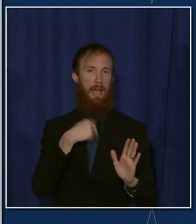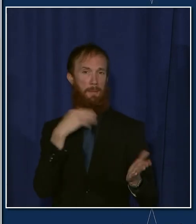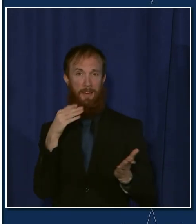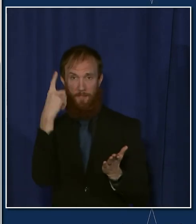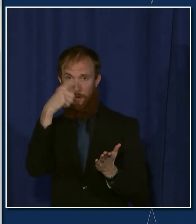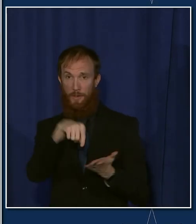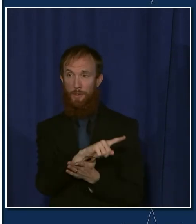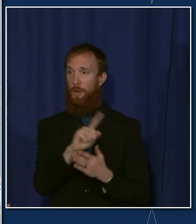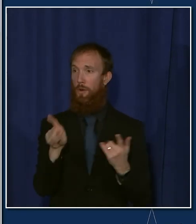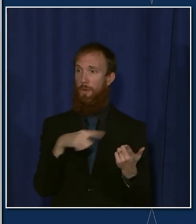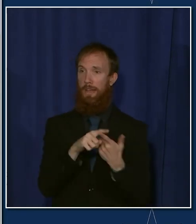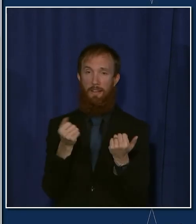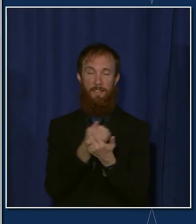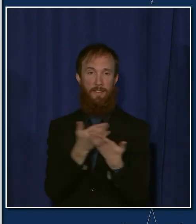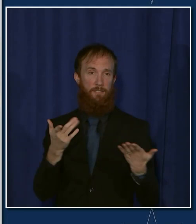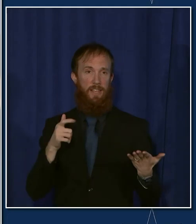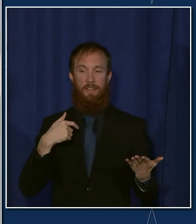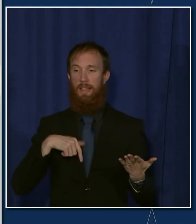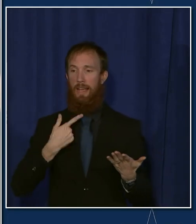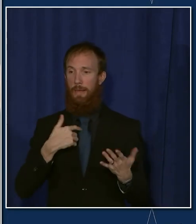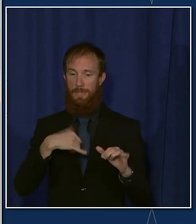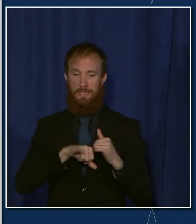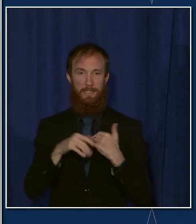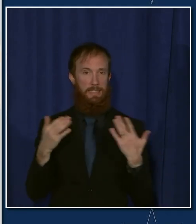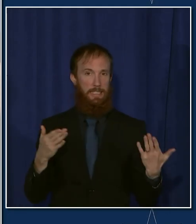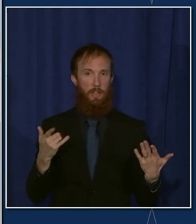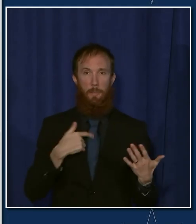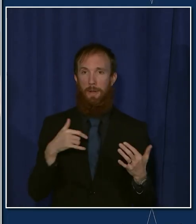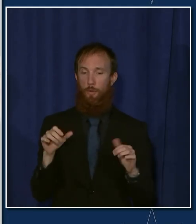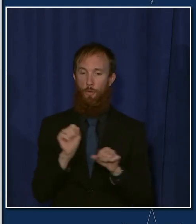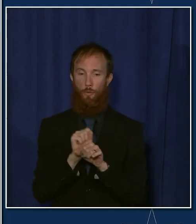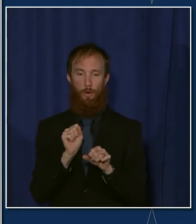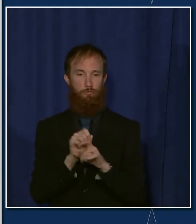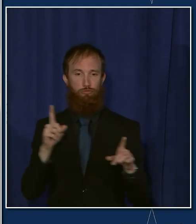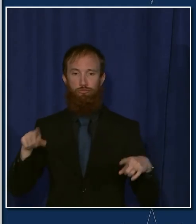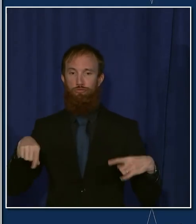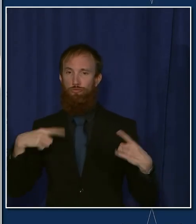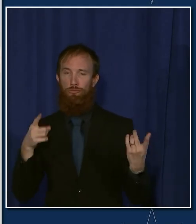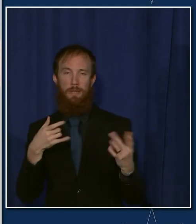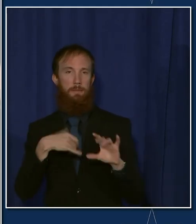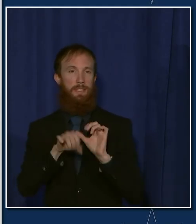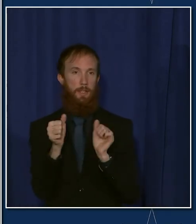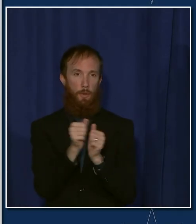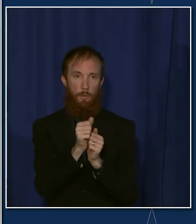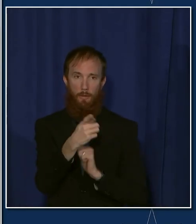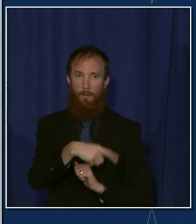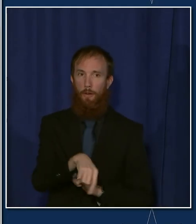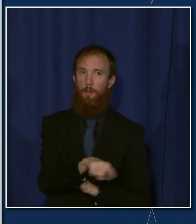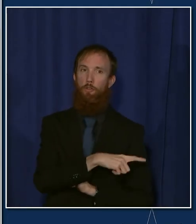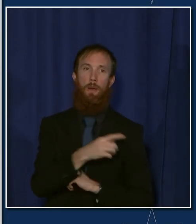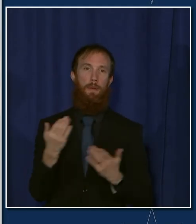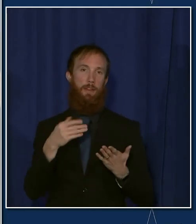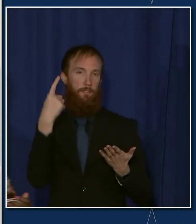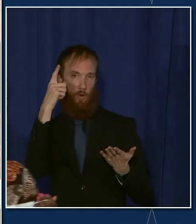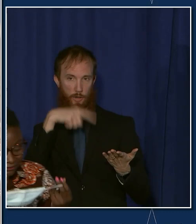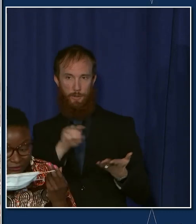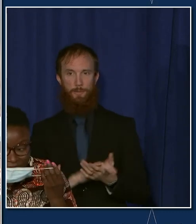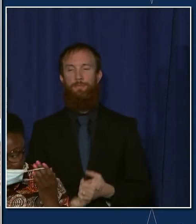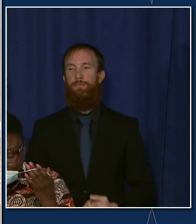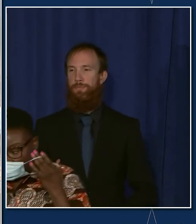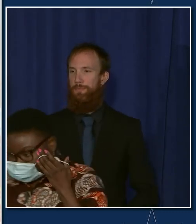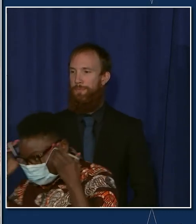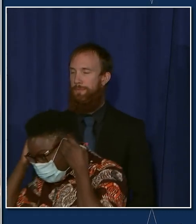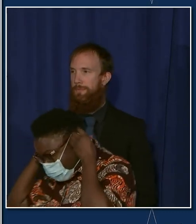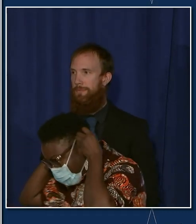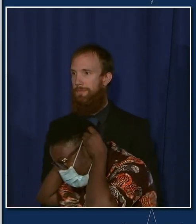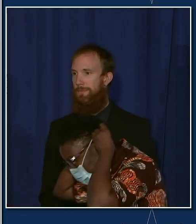first rolls out, months later, I'm still here and I'm still with you, of you, and here for you. So,